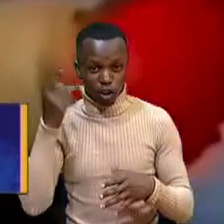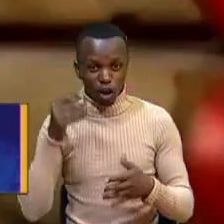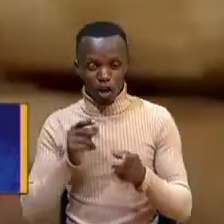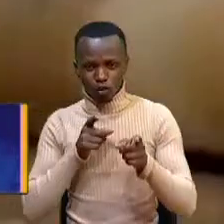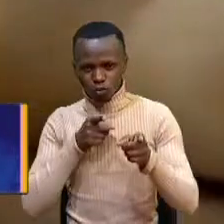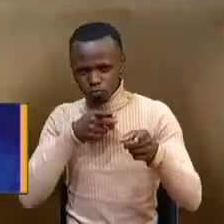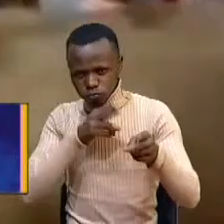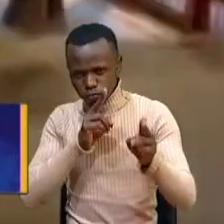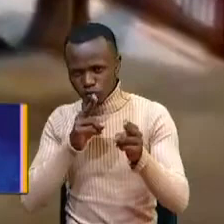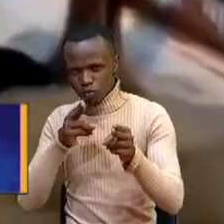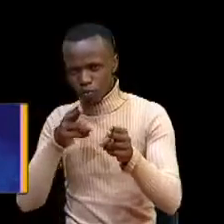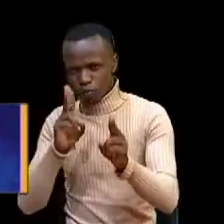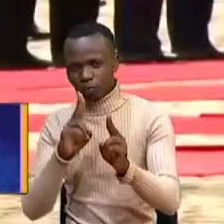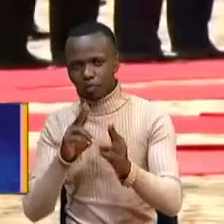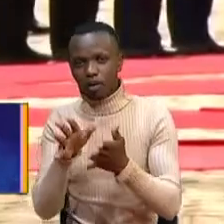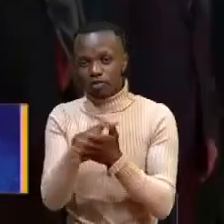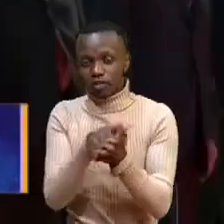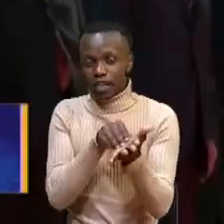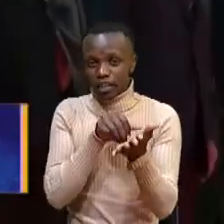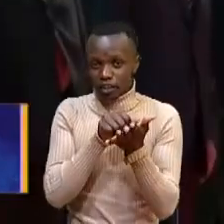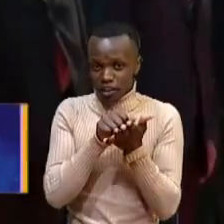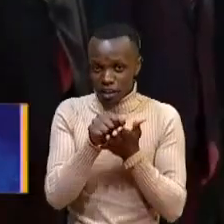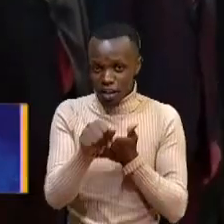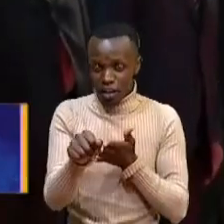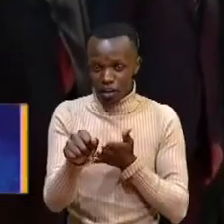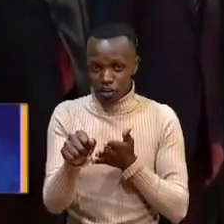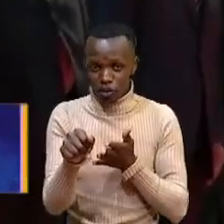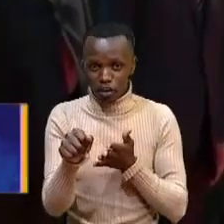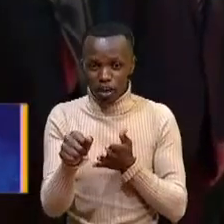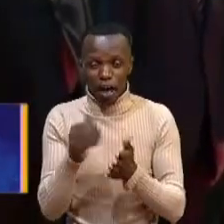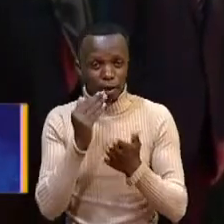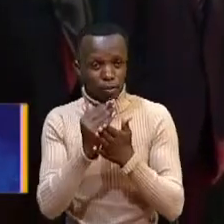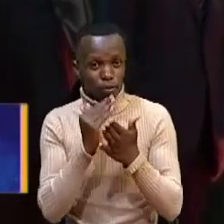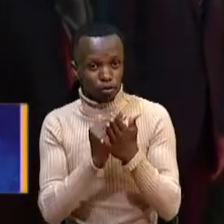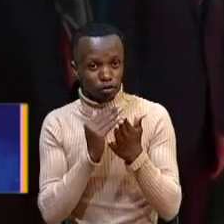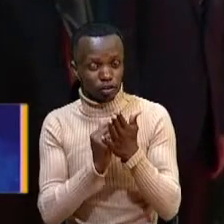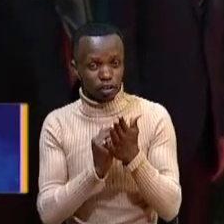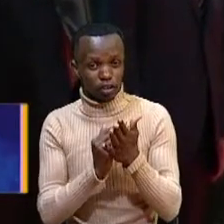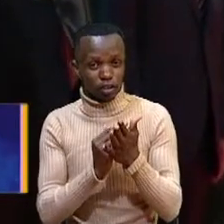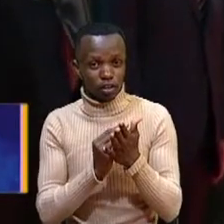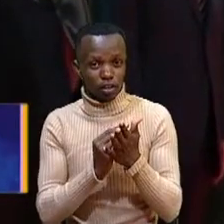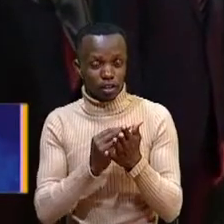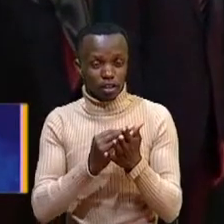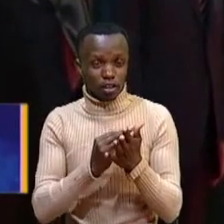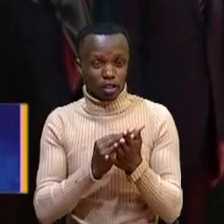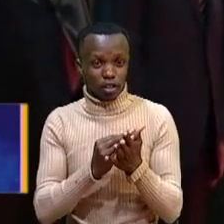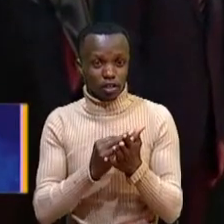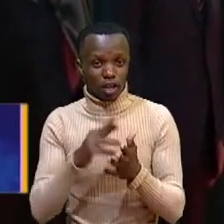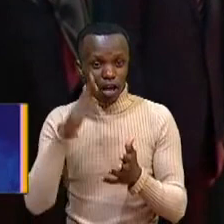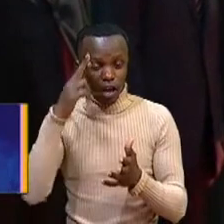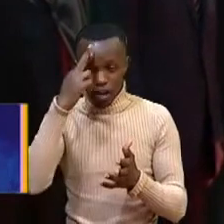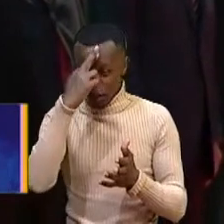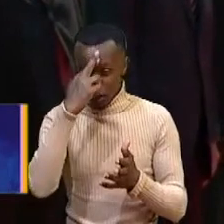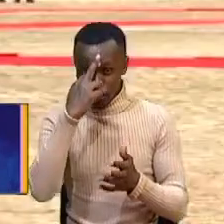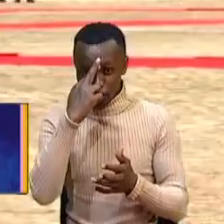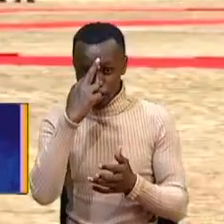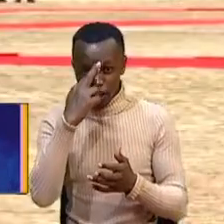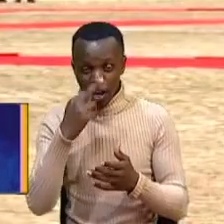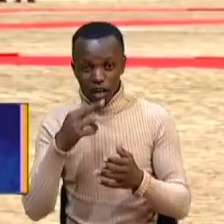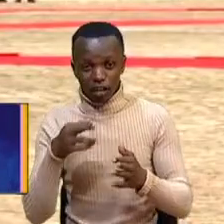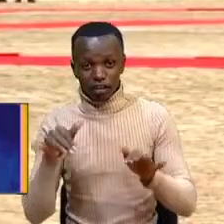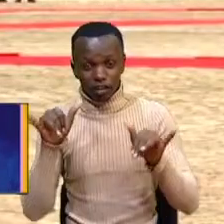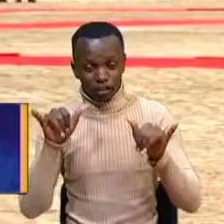weapons of mass destruction and ballistic missile programs, Russian brutal war against Ukraine, and maintaining peace